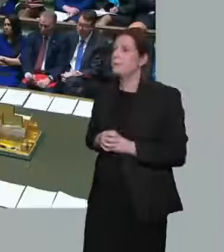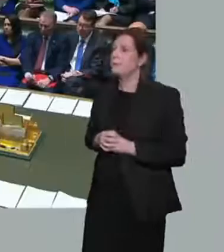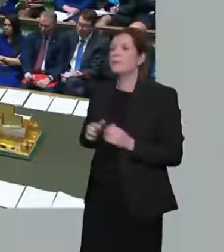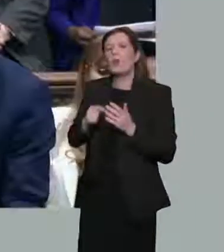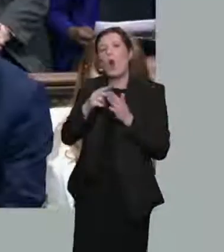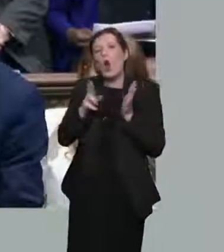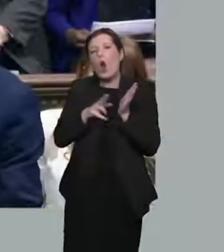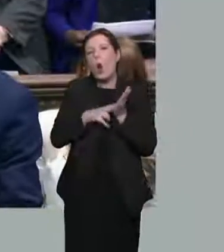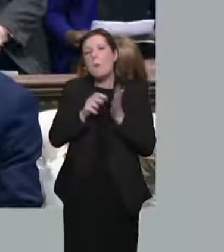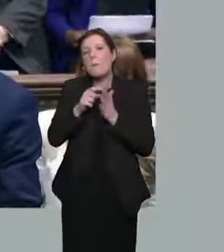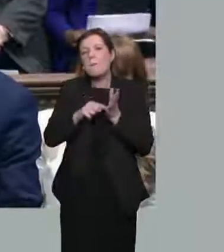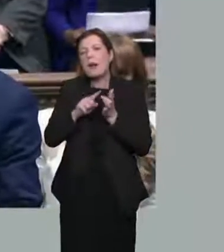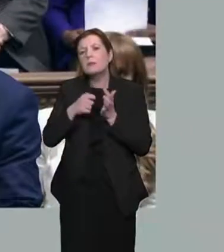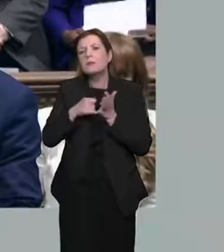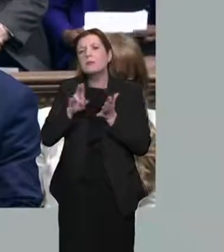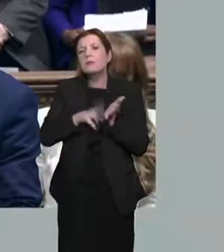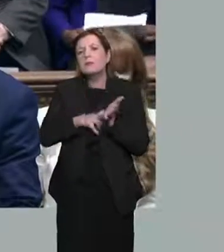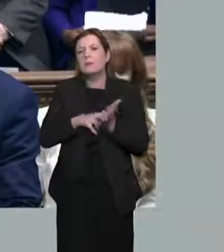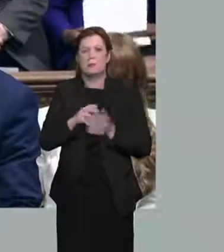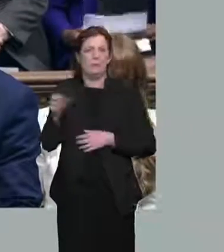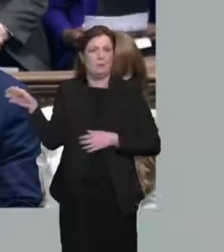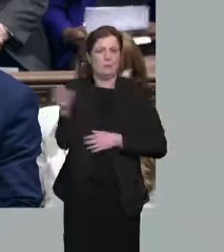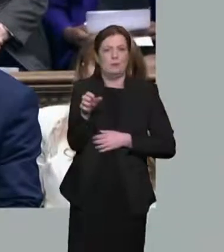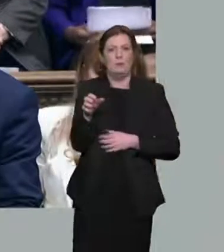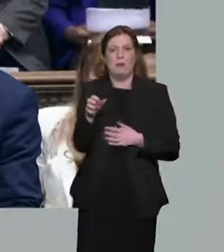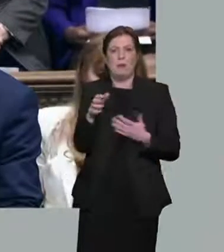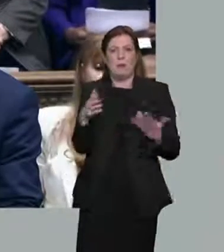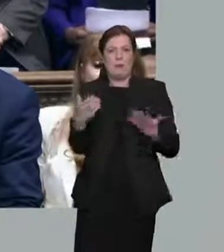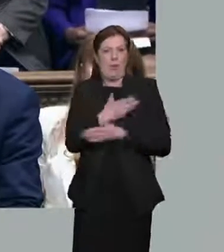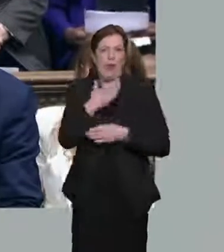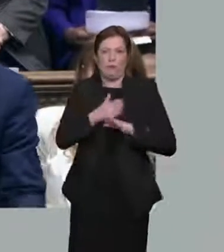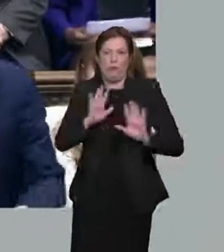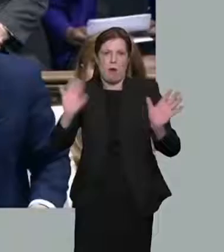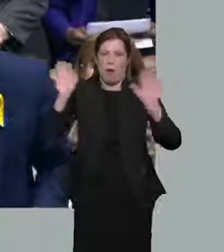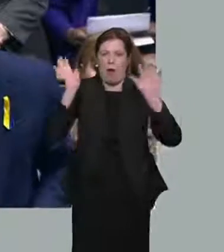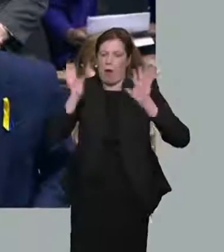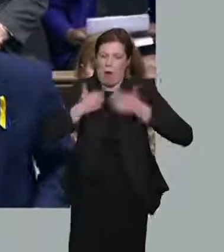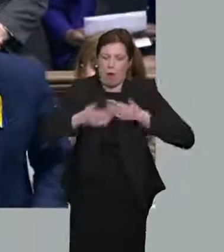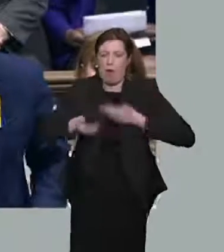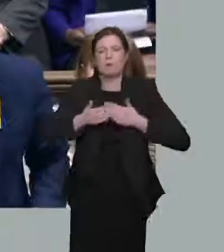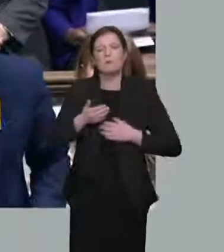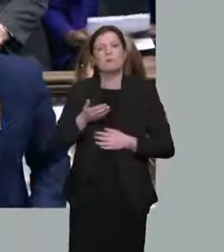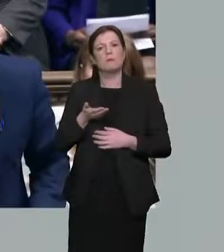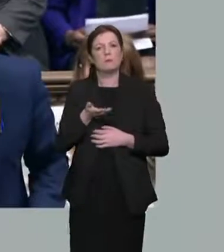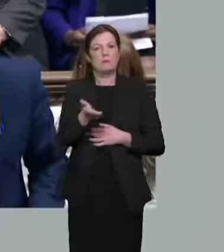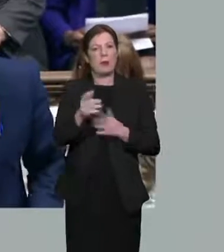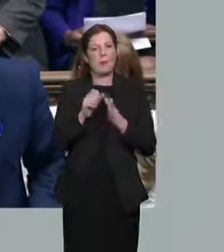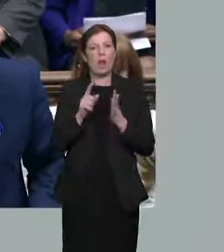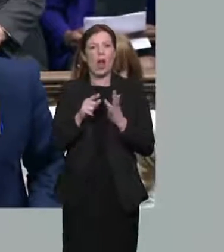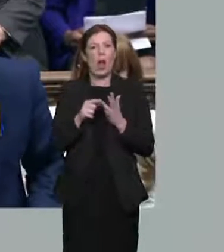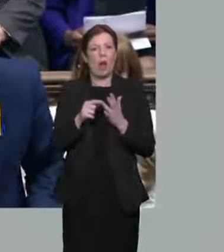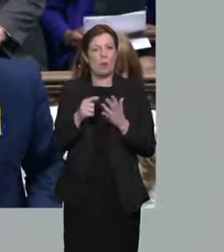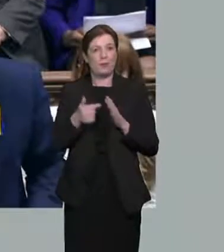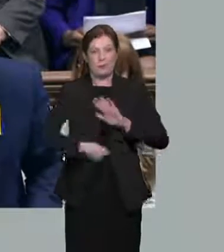ropes, the Prime Minister was prepared to rip up the entire rulebook to save his jobs. P&O workers want him to show the